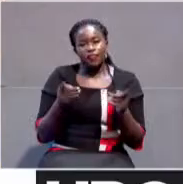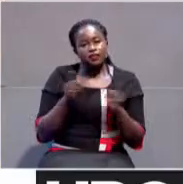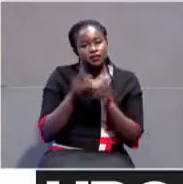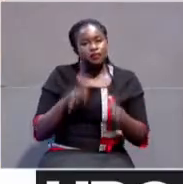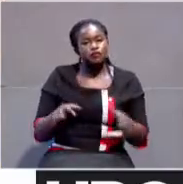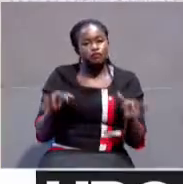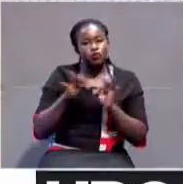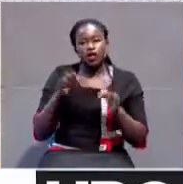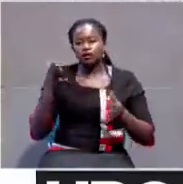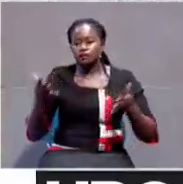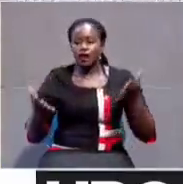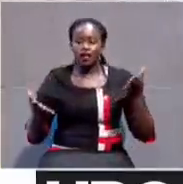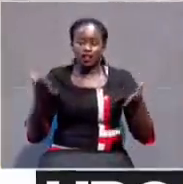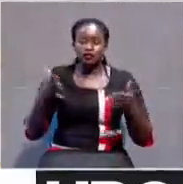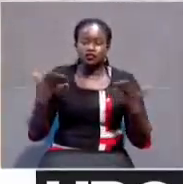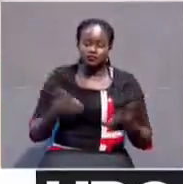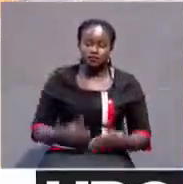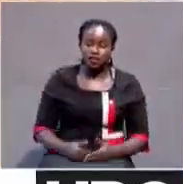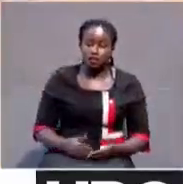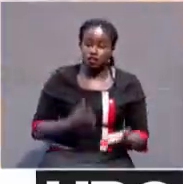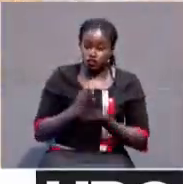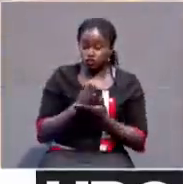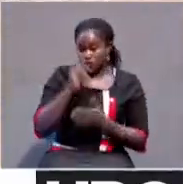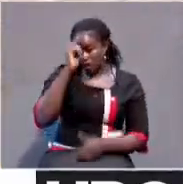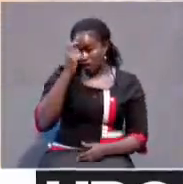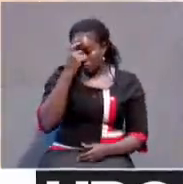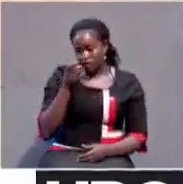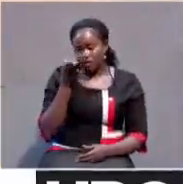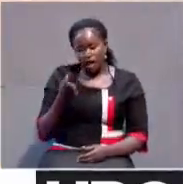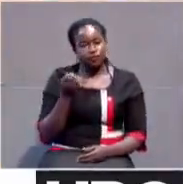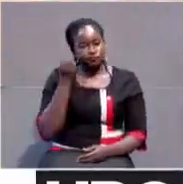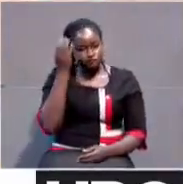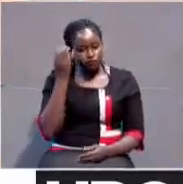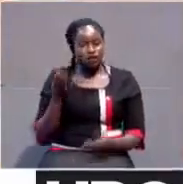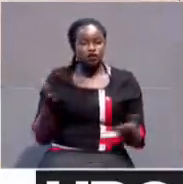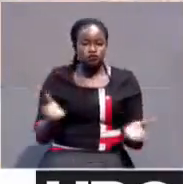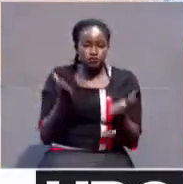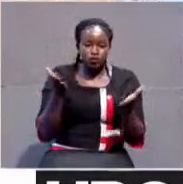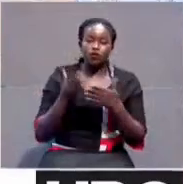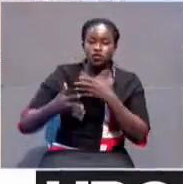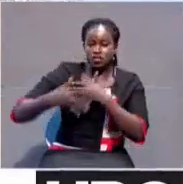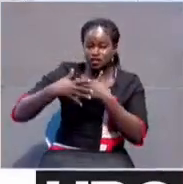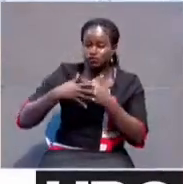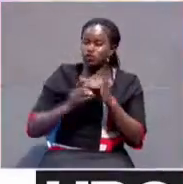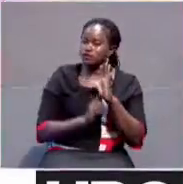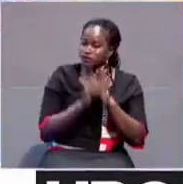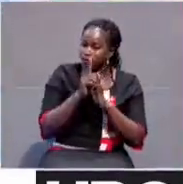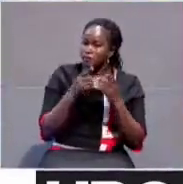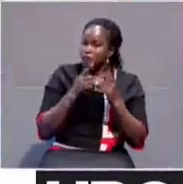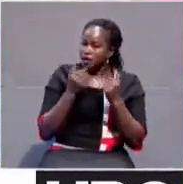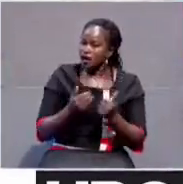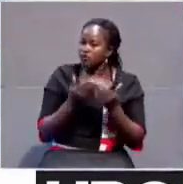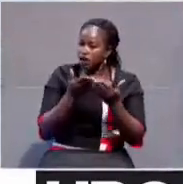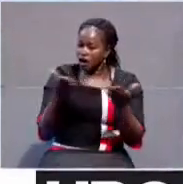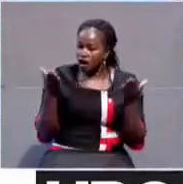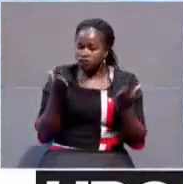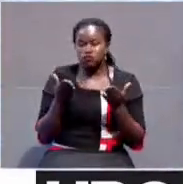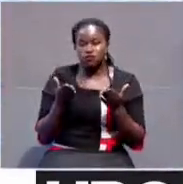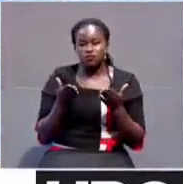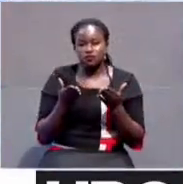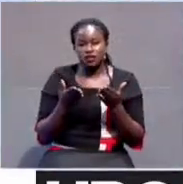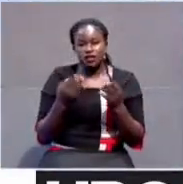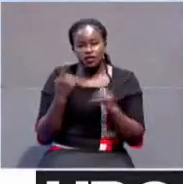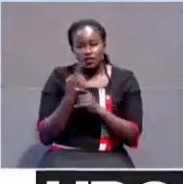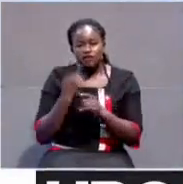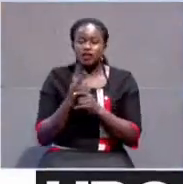balance in this regard. Despite government's initiatives to promote industrial development, there still exist persistent and